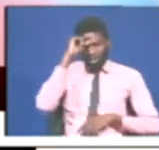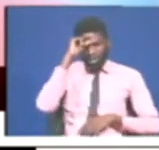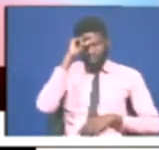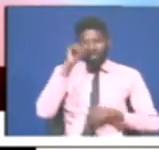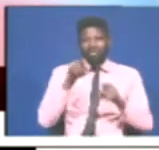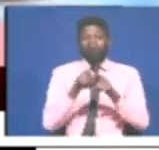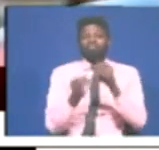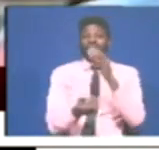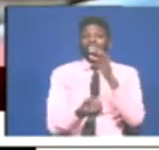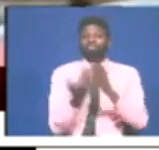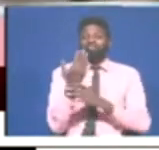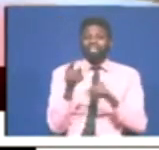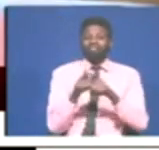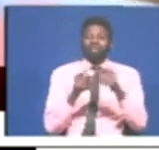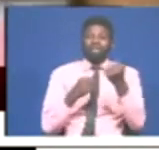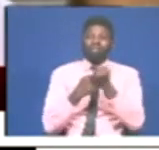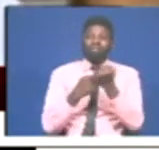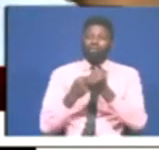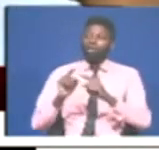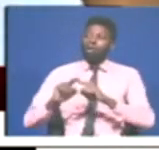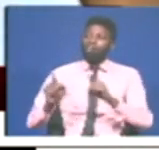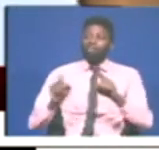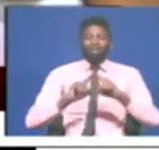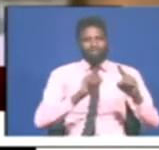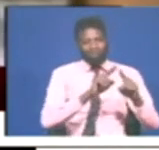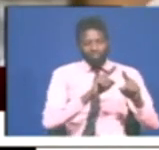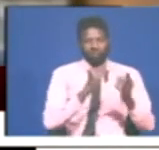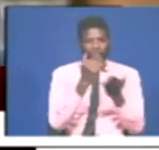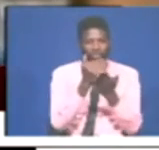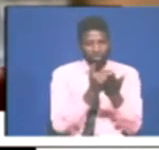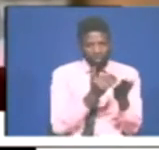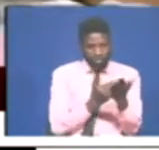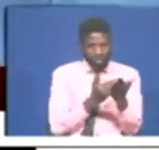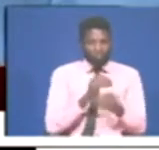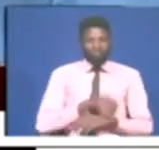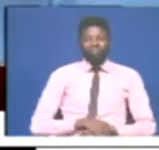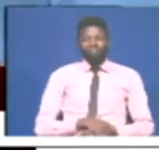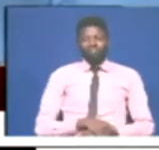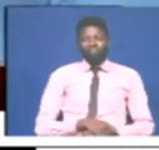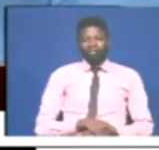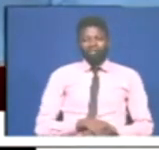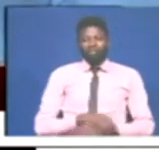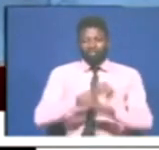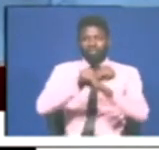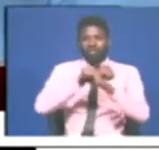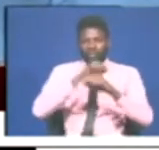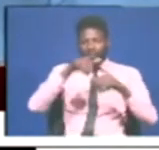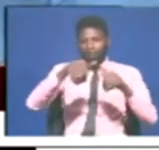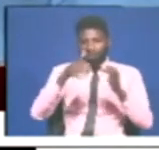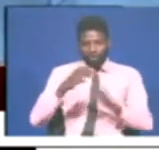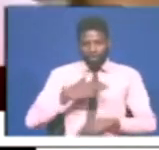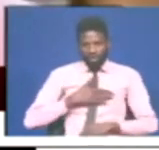and is supporting and promoting various adaptive programs. To cushion our farmers from adversities of